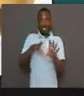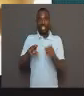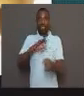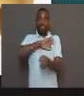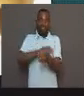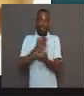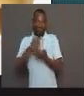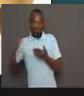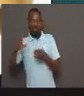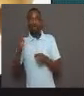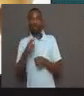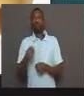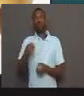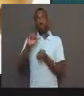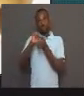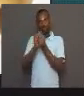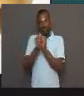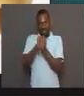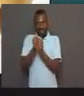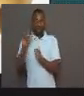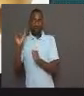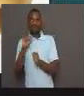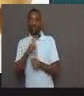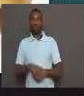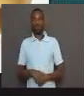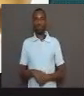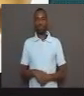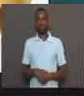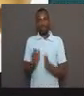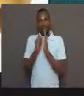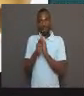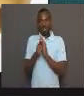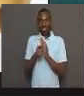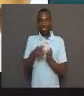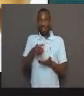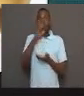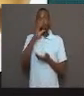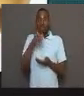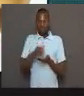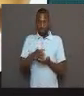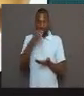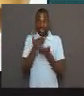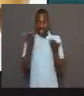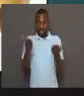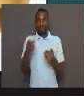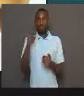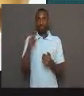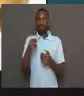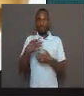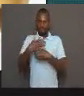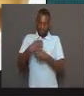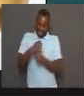If you crumple up a soda can, the can will not return to